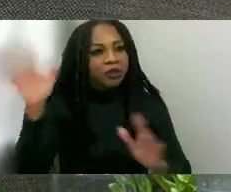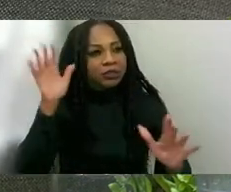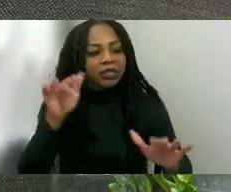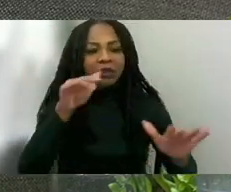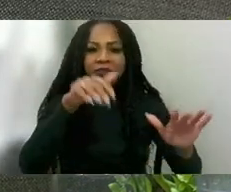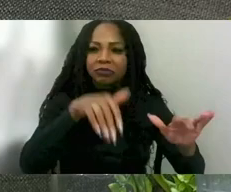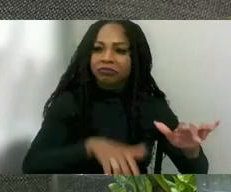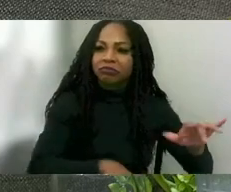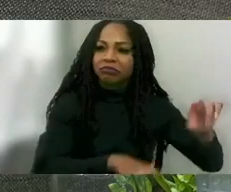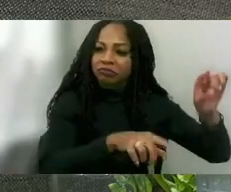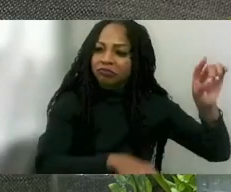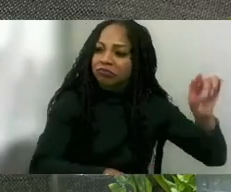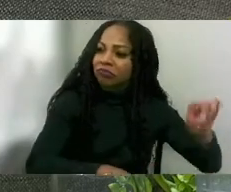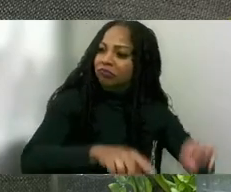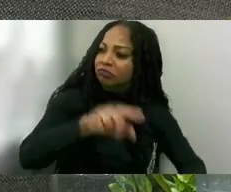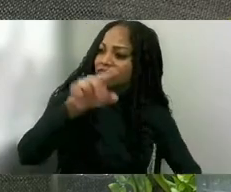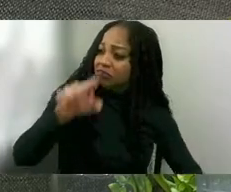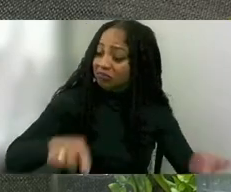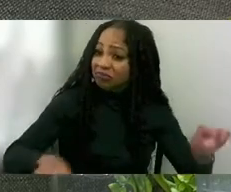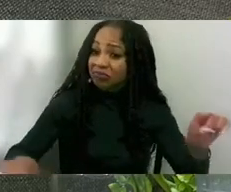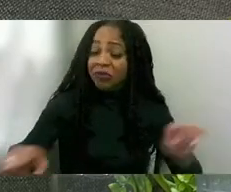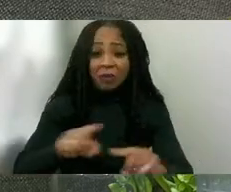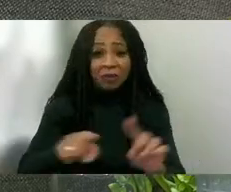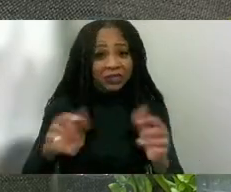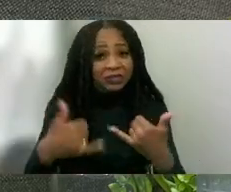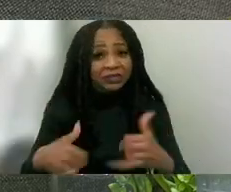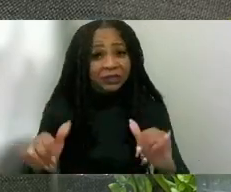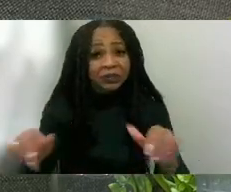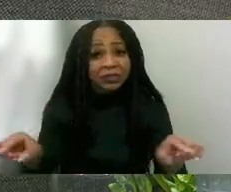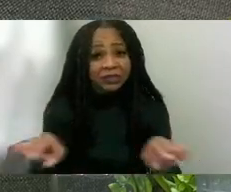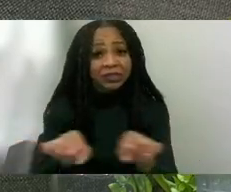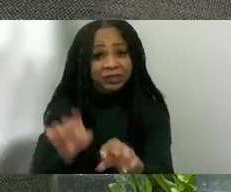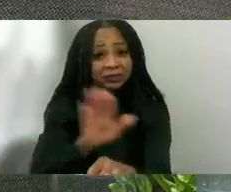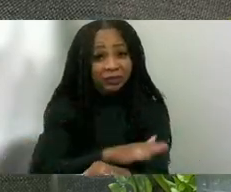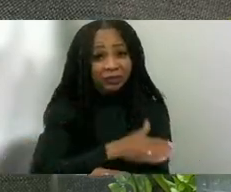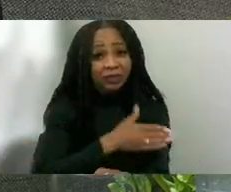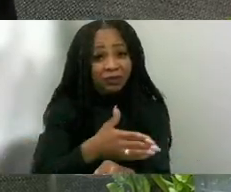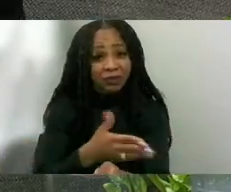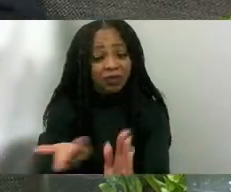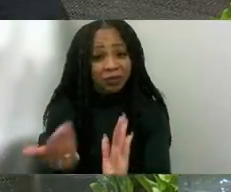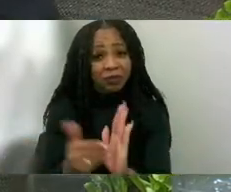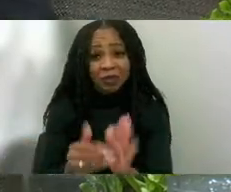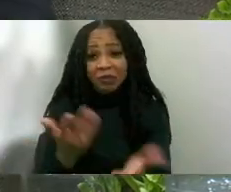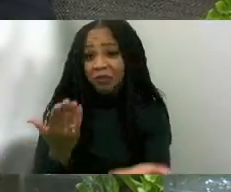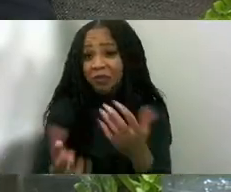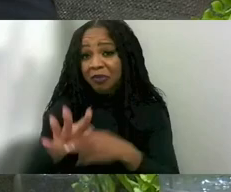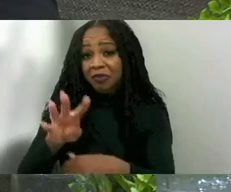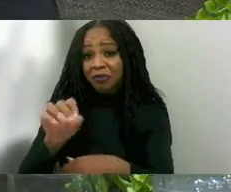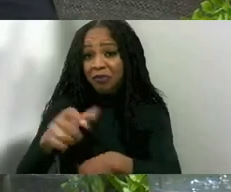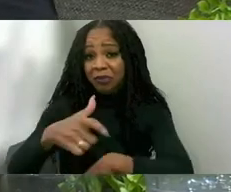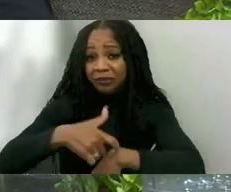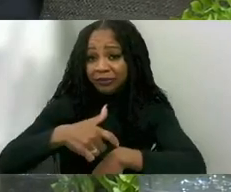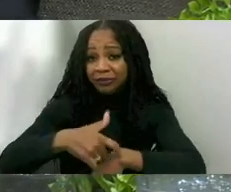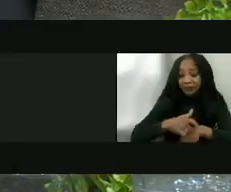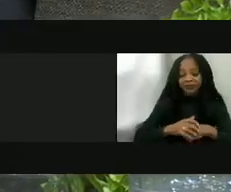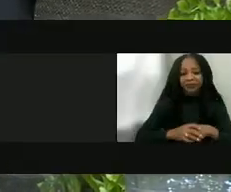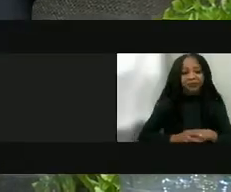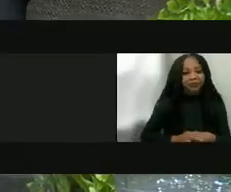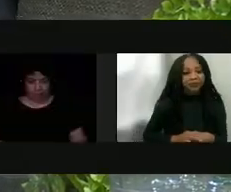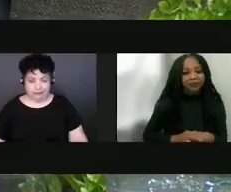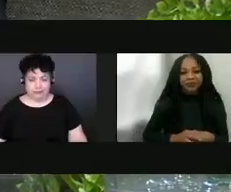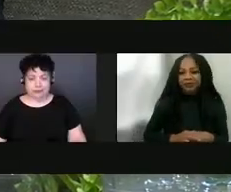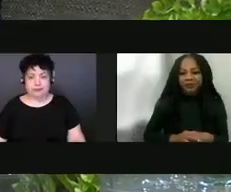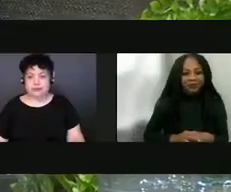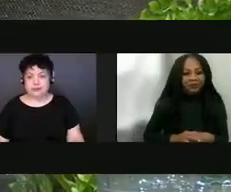same song, maybe 40 times. Mm-hmm. And I find this so,